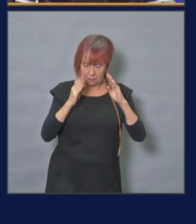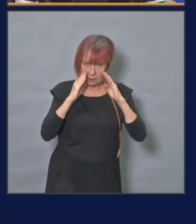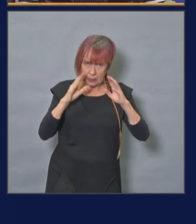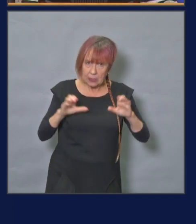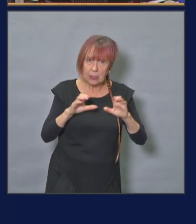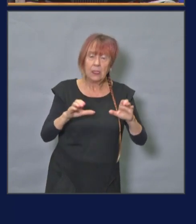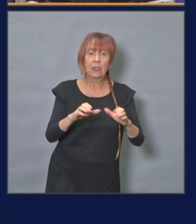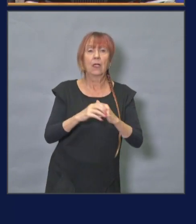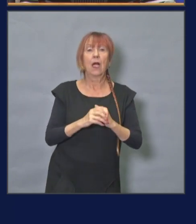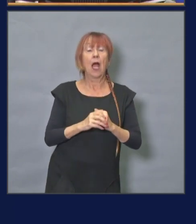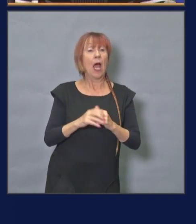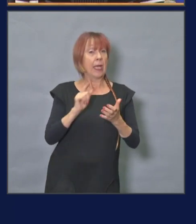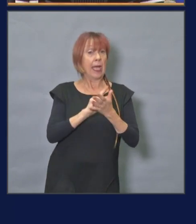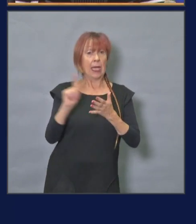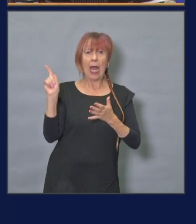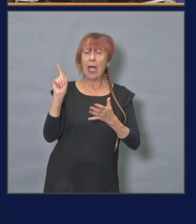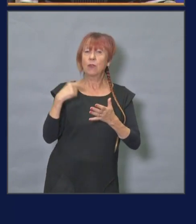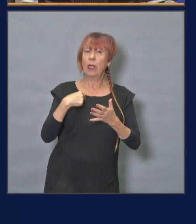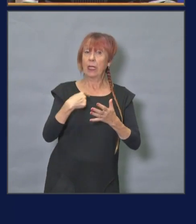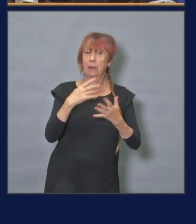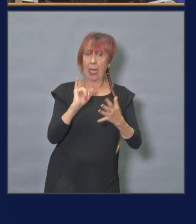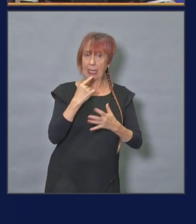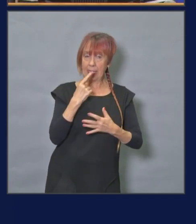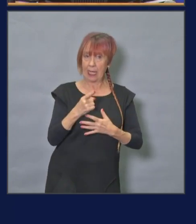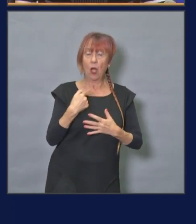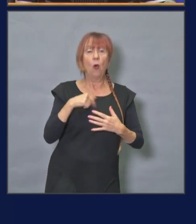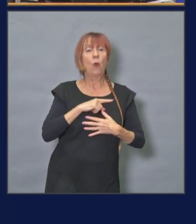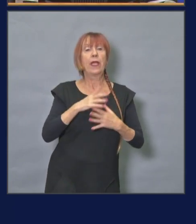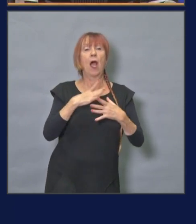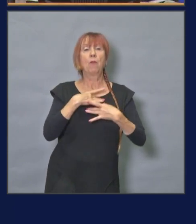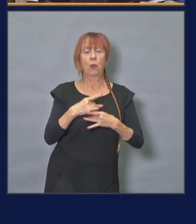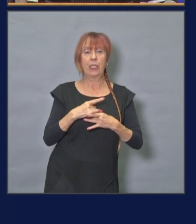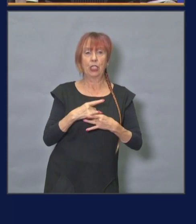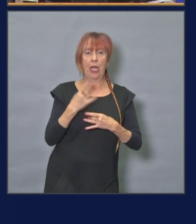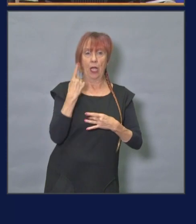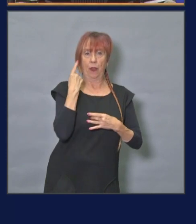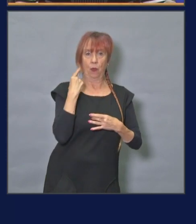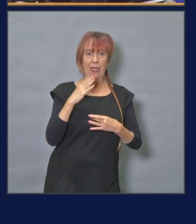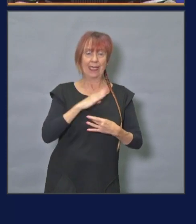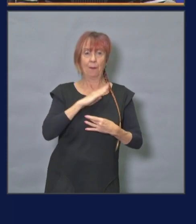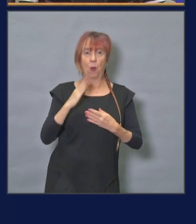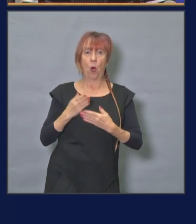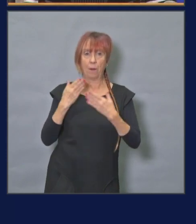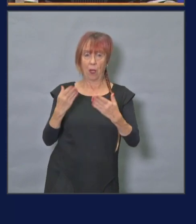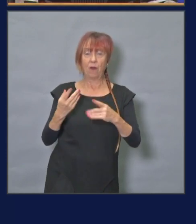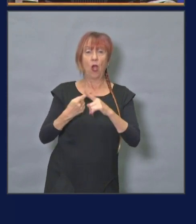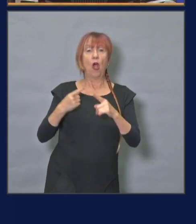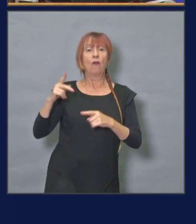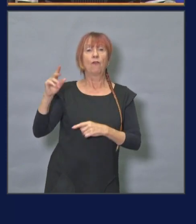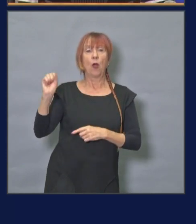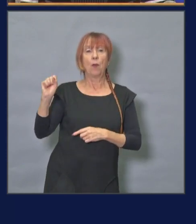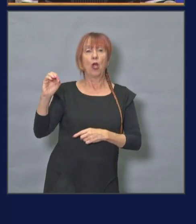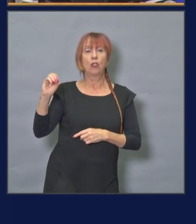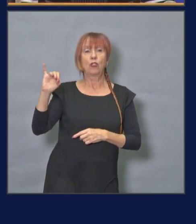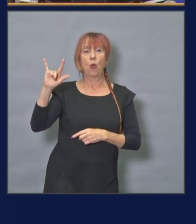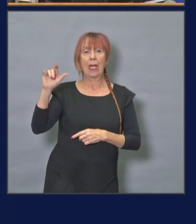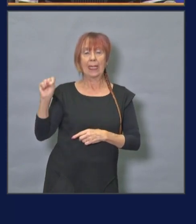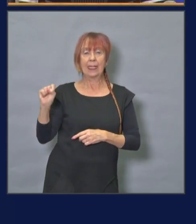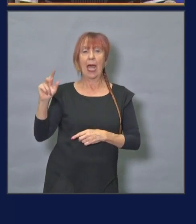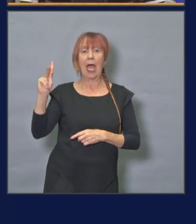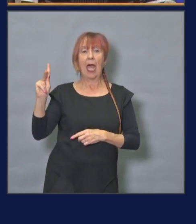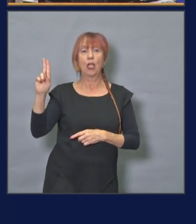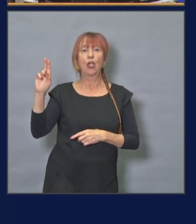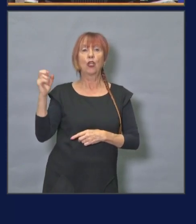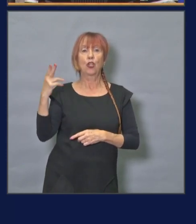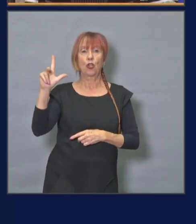noted last week, we deeply appreciate the recent board motion authored by Supervisors Solis and Kuehl that called for collaboration